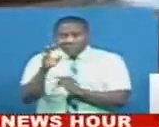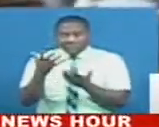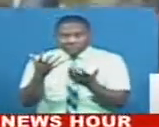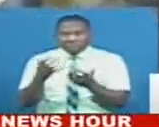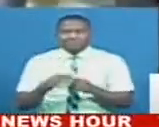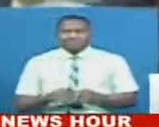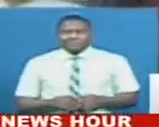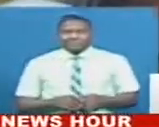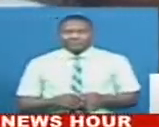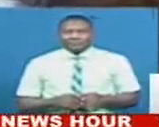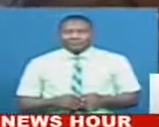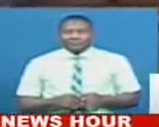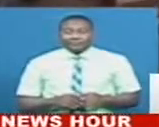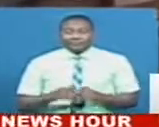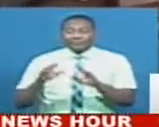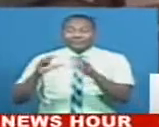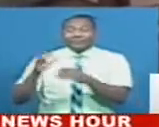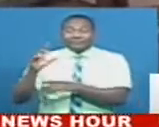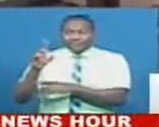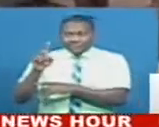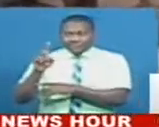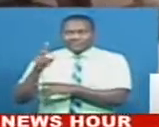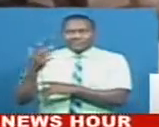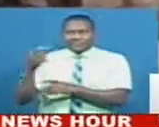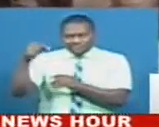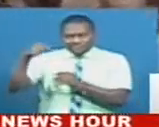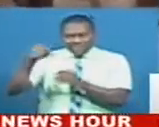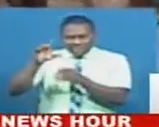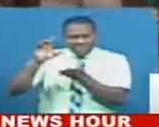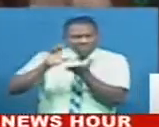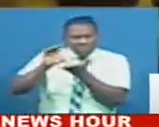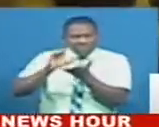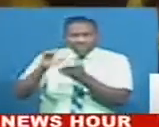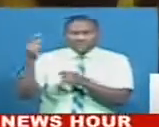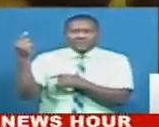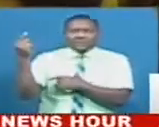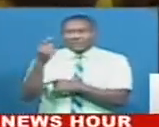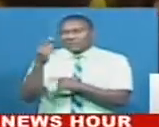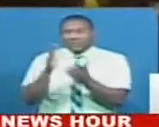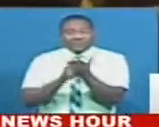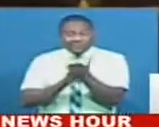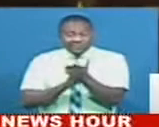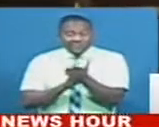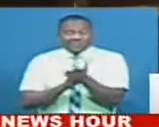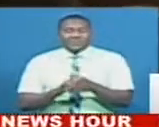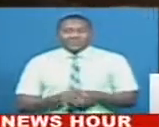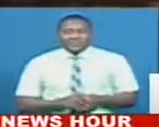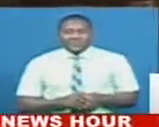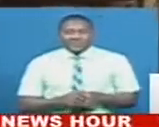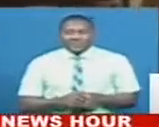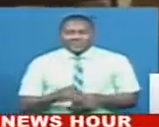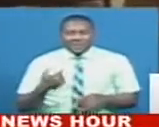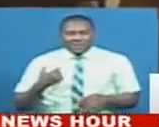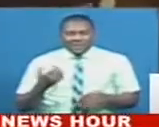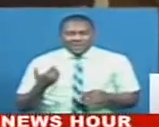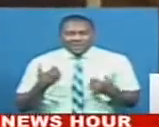it. Category D is a day school and compulsory for all students. There are 580